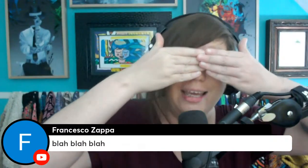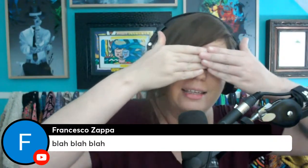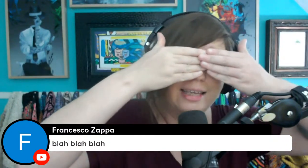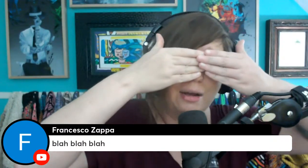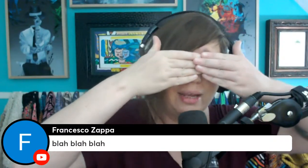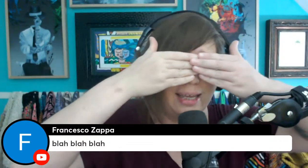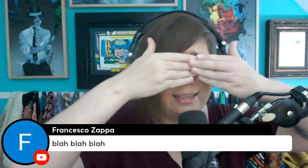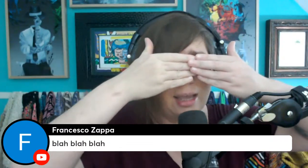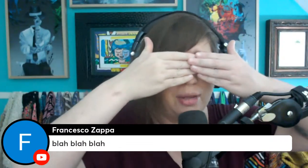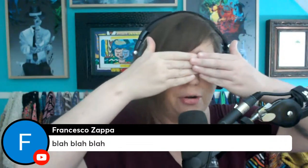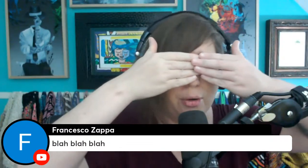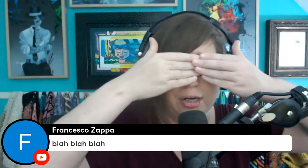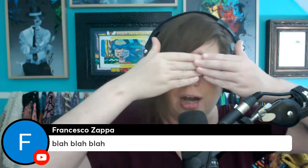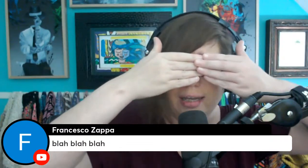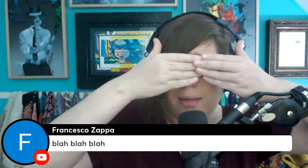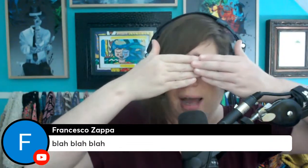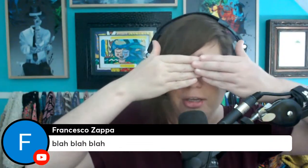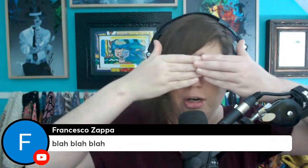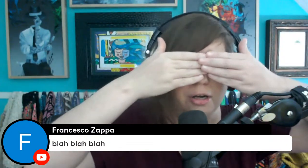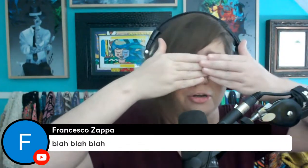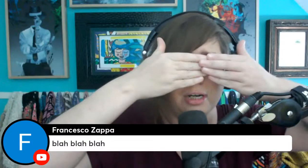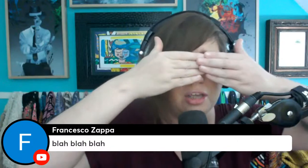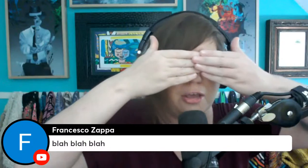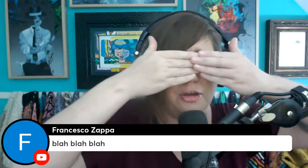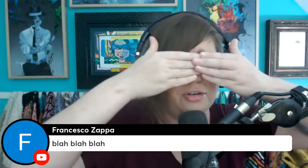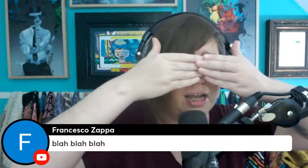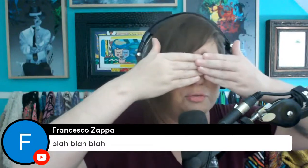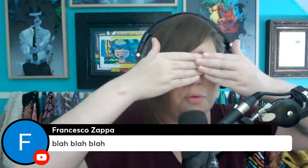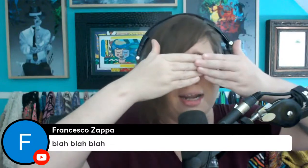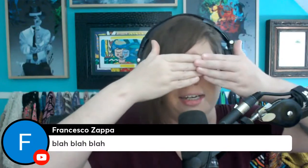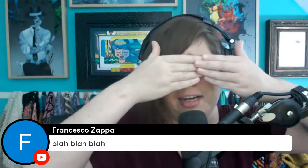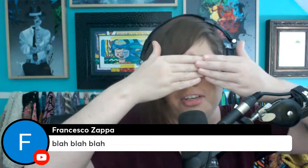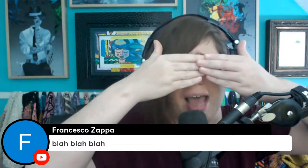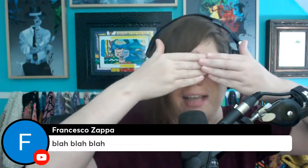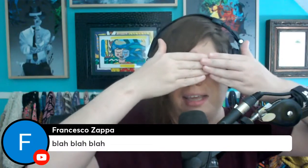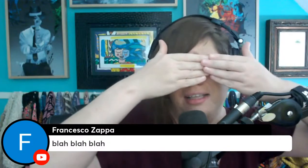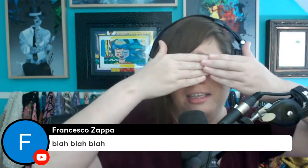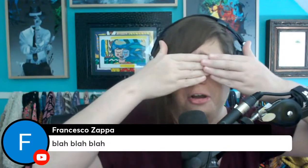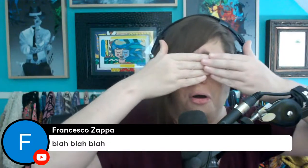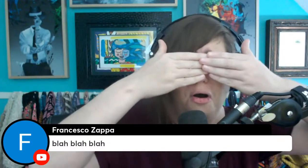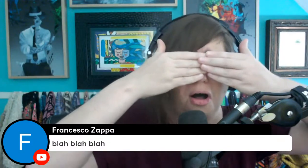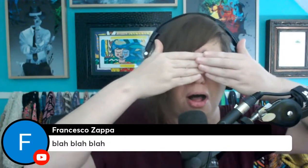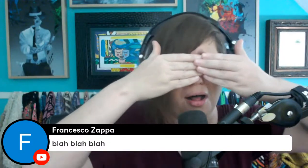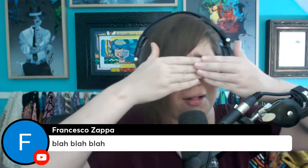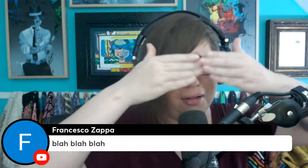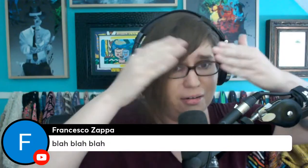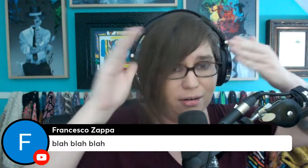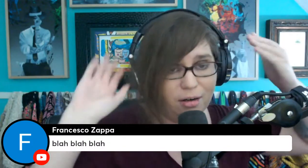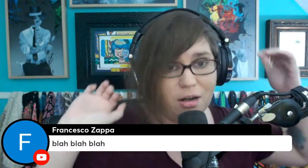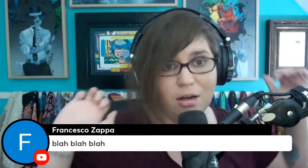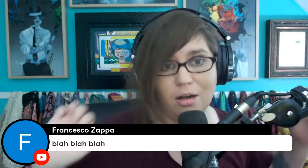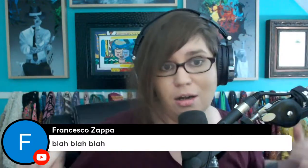we can't see it, we don't know what you're talking about, you just want to teach sex in school!